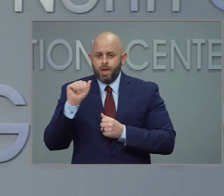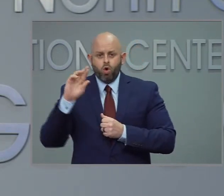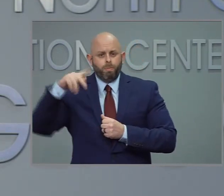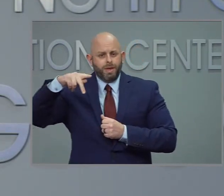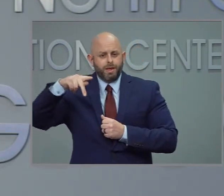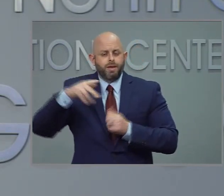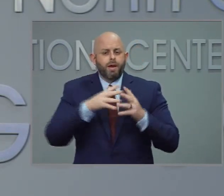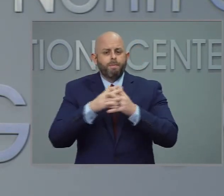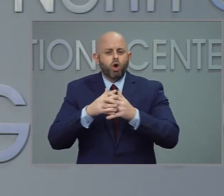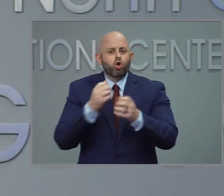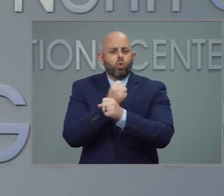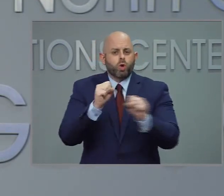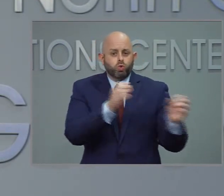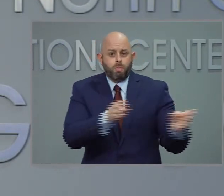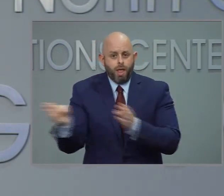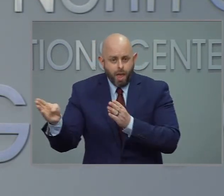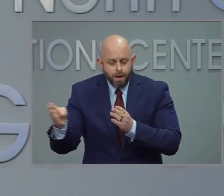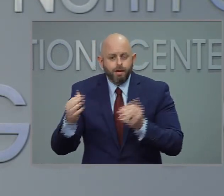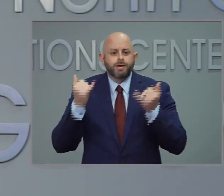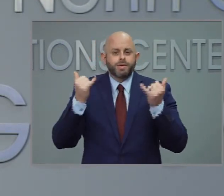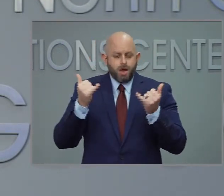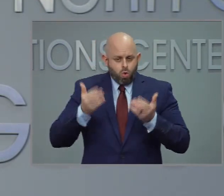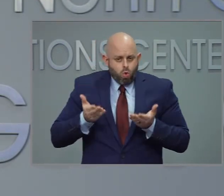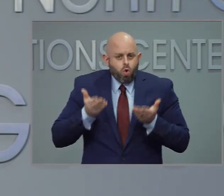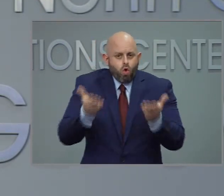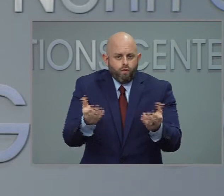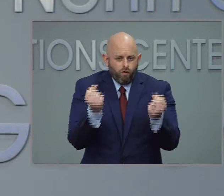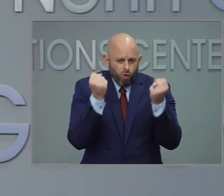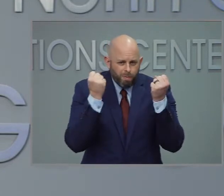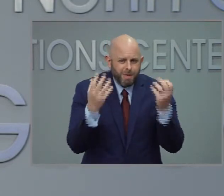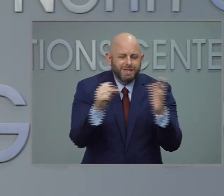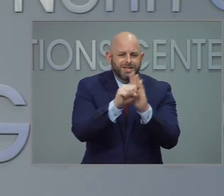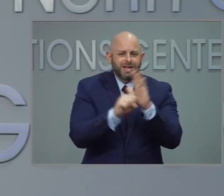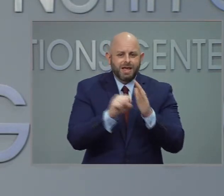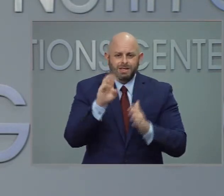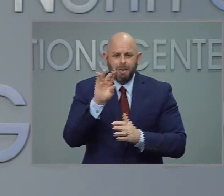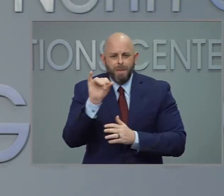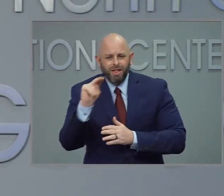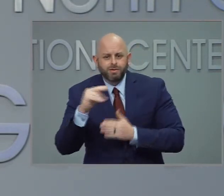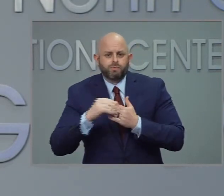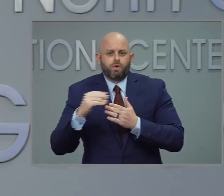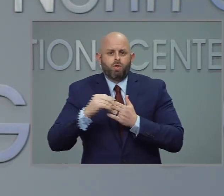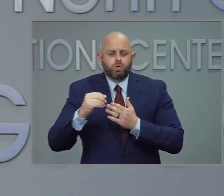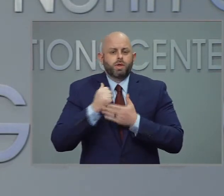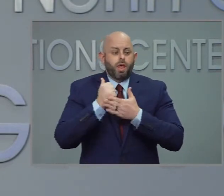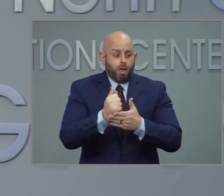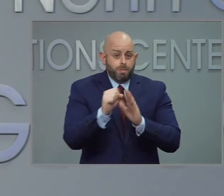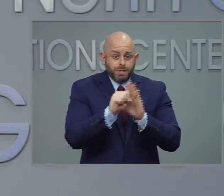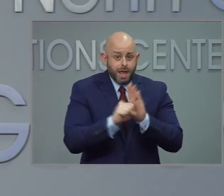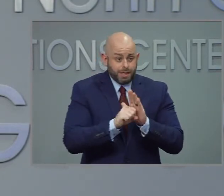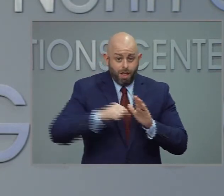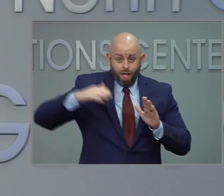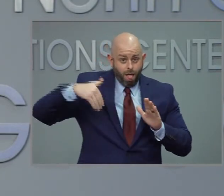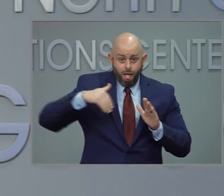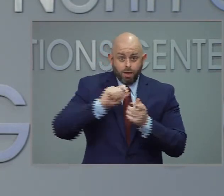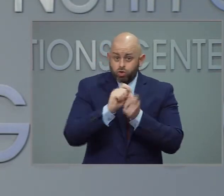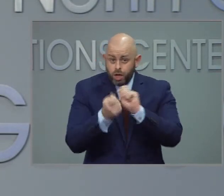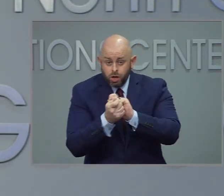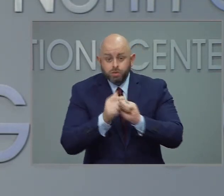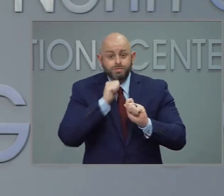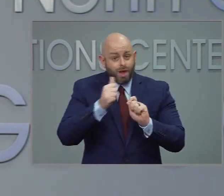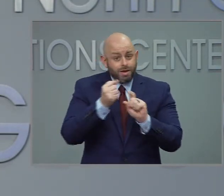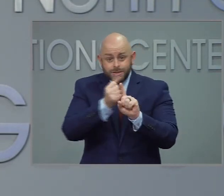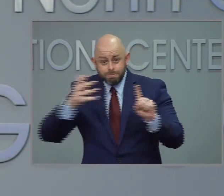opened the door wider with billions of dollars to encourage states that haven't expanded to join.